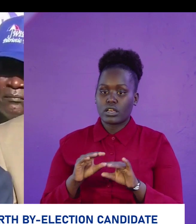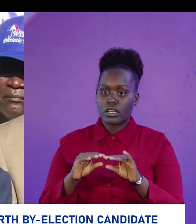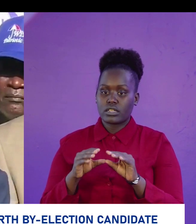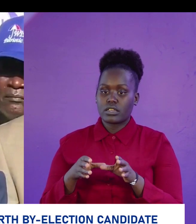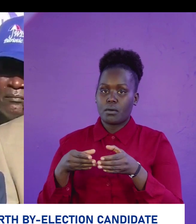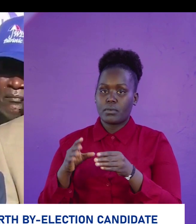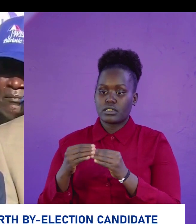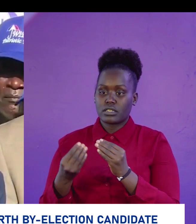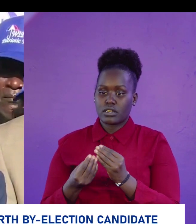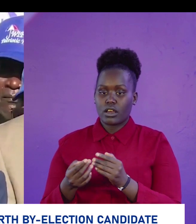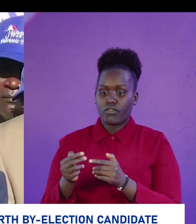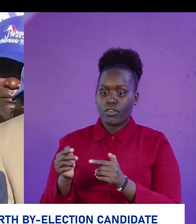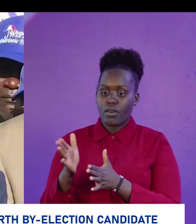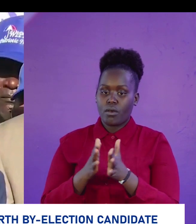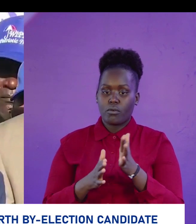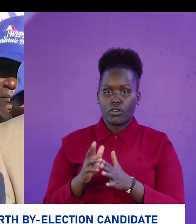by-election scheduled for the 27th,